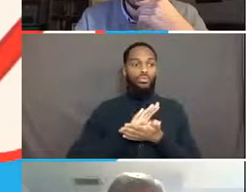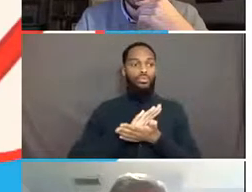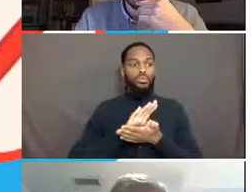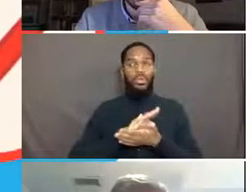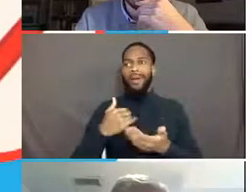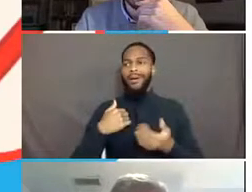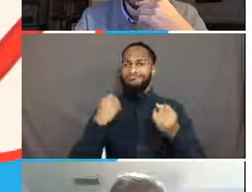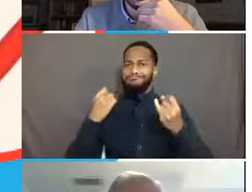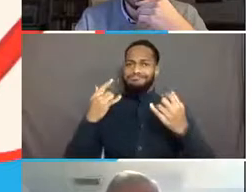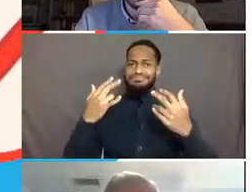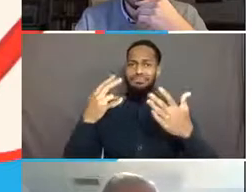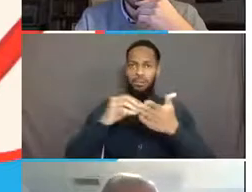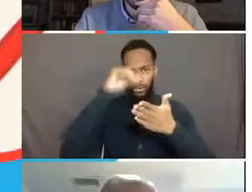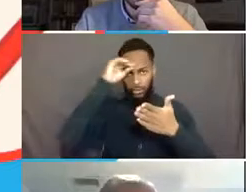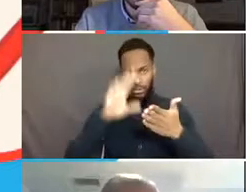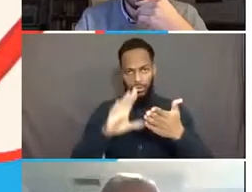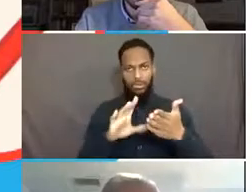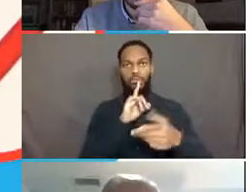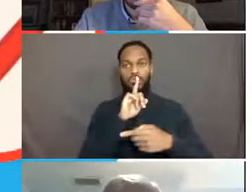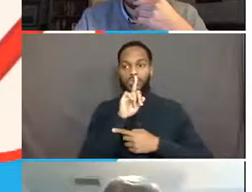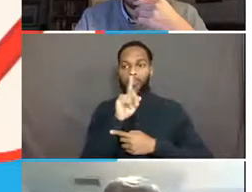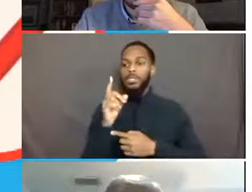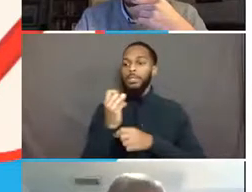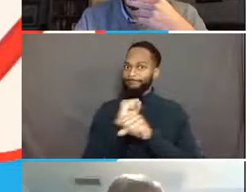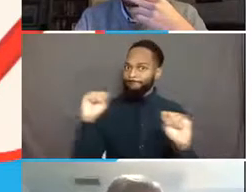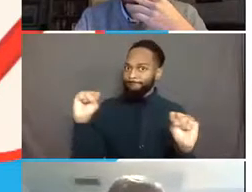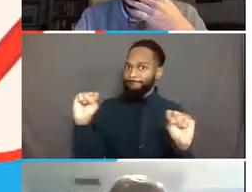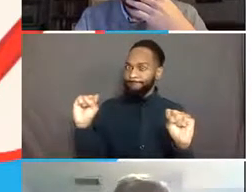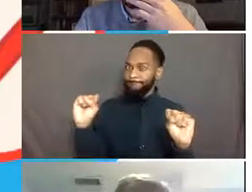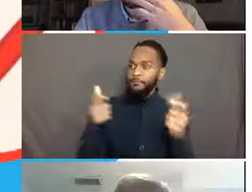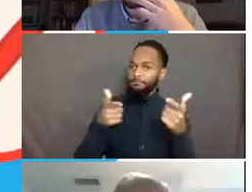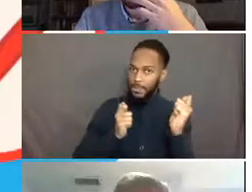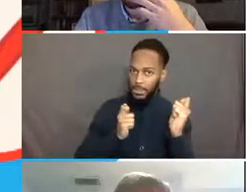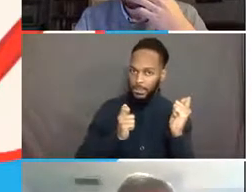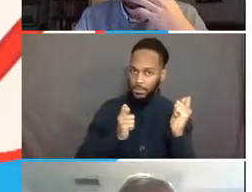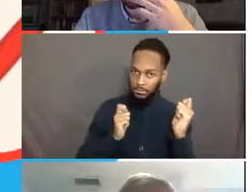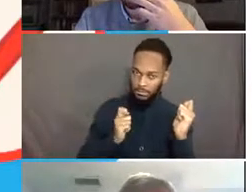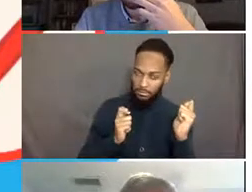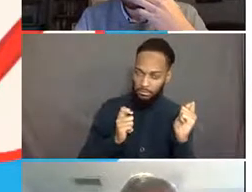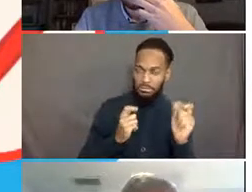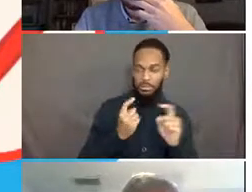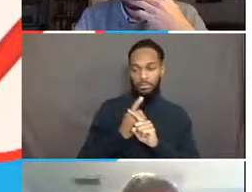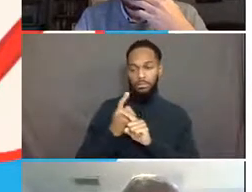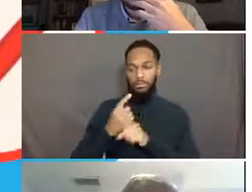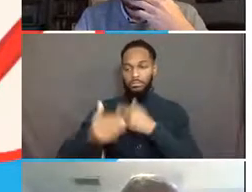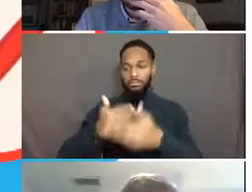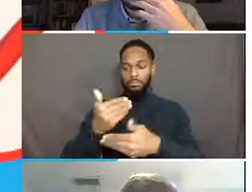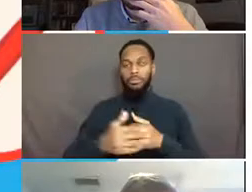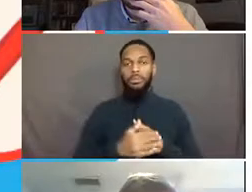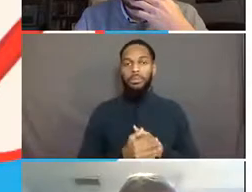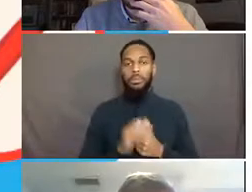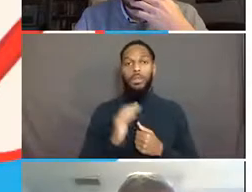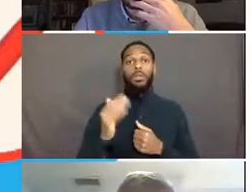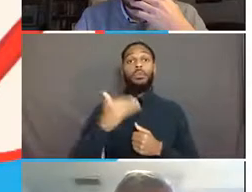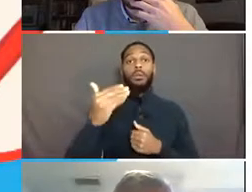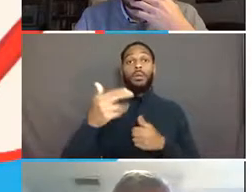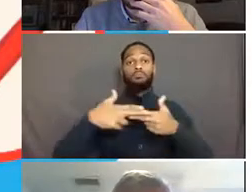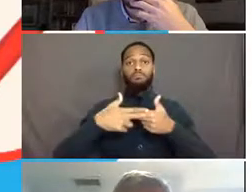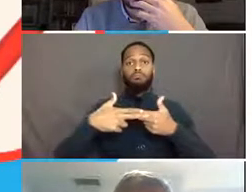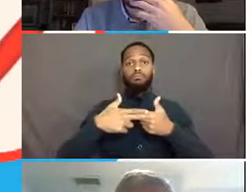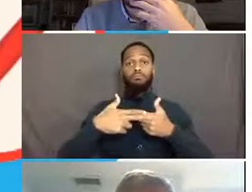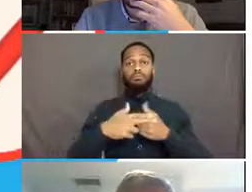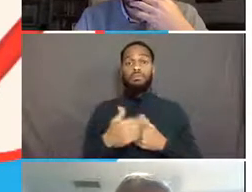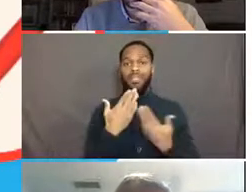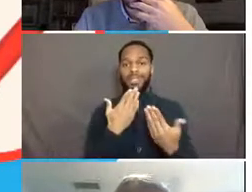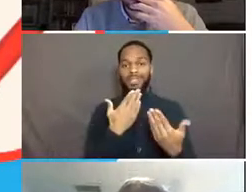doing it safely and we're doing it, you know, quickly and efficiently. If you go to the next slide. Thank you so